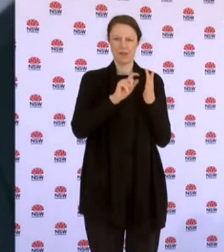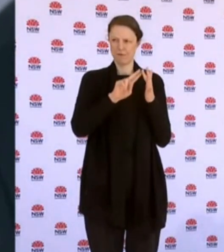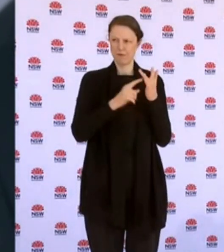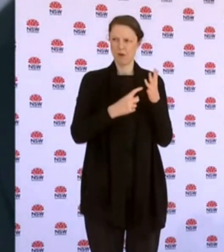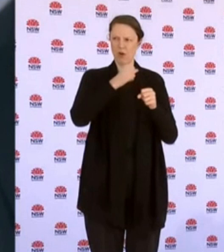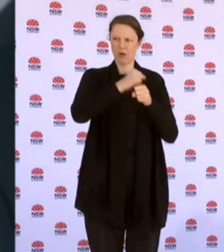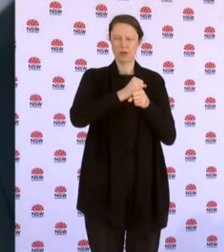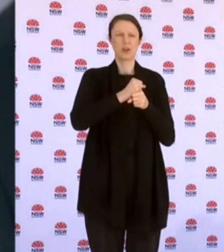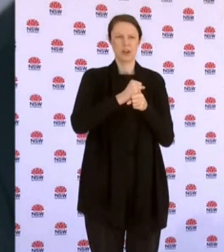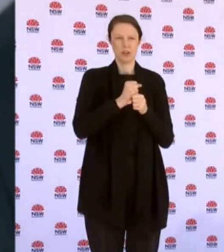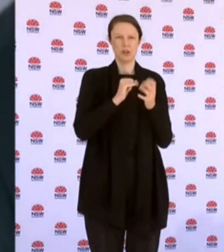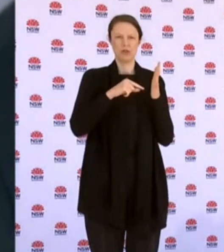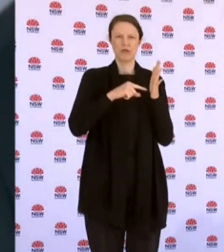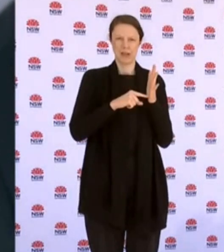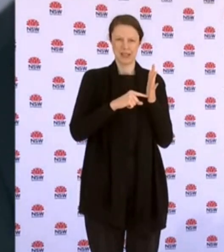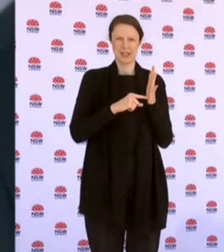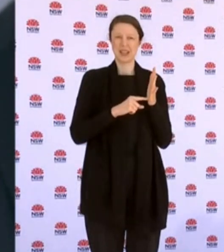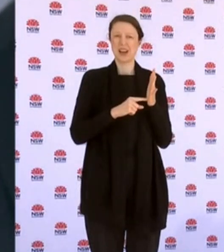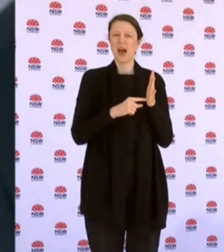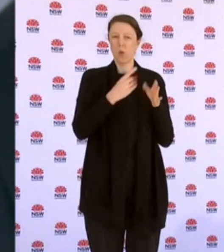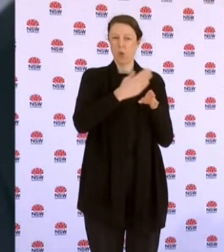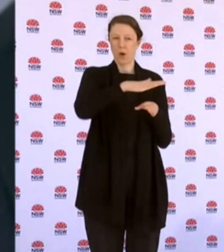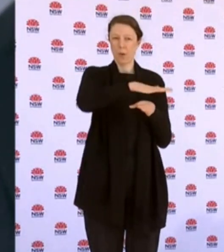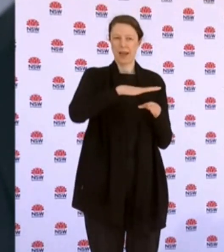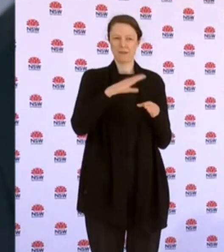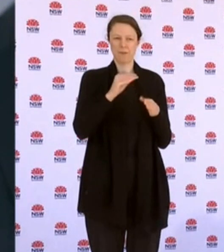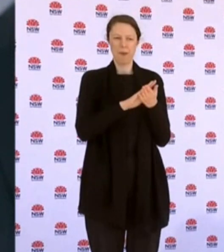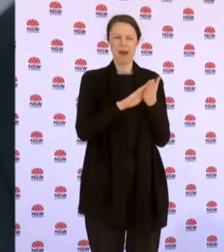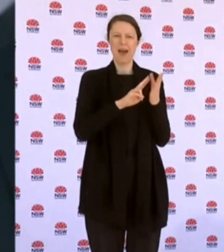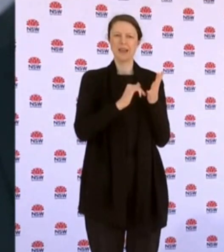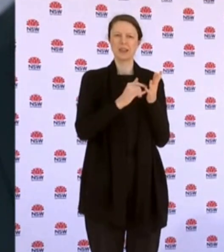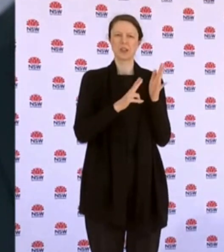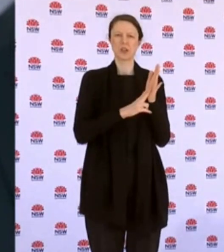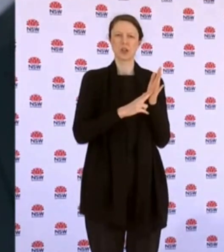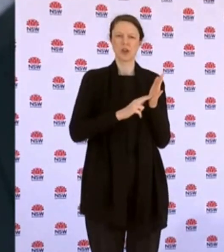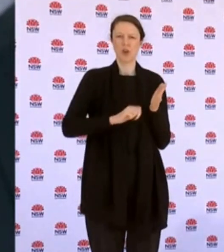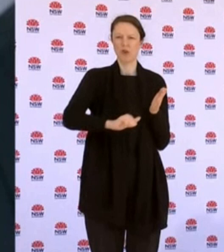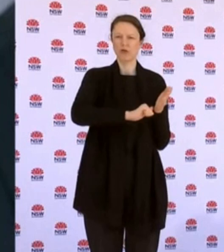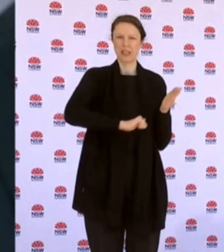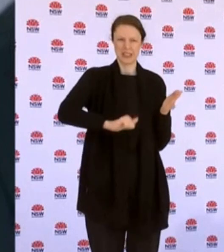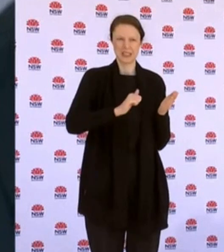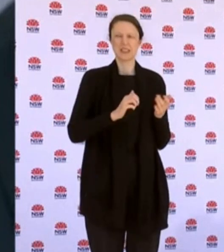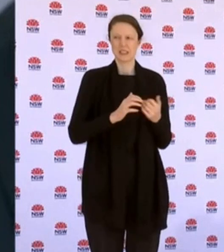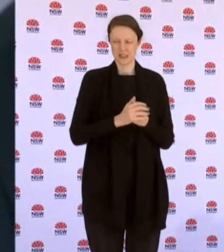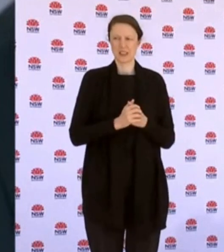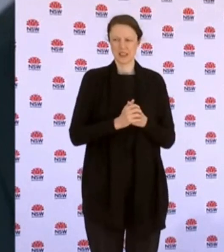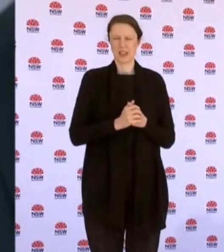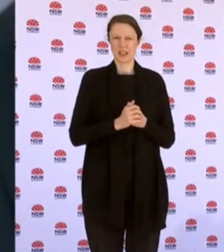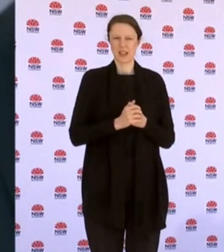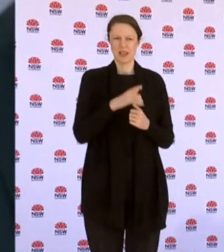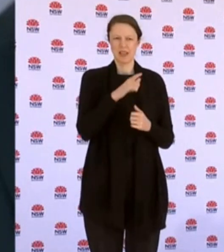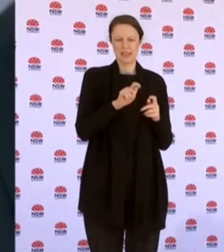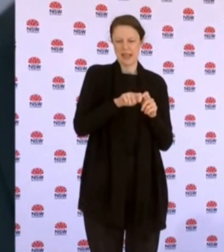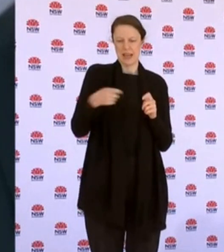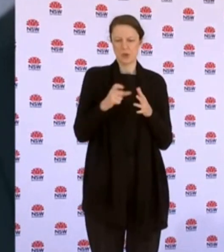Concrete. There have been 4 cases associated with this workplace, which is located next door to D&M Asphalt, which has